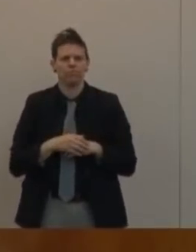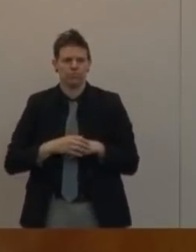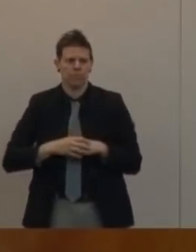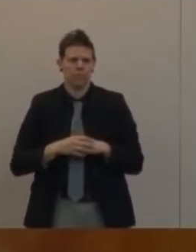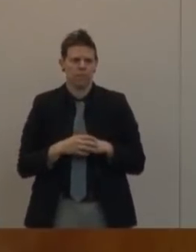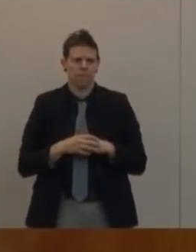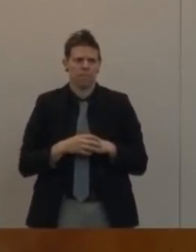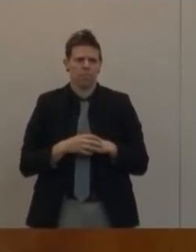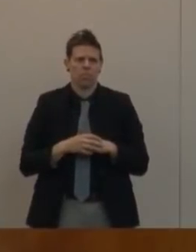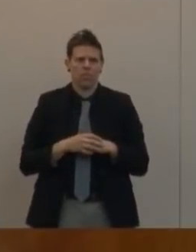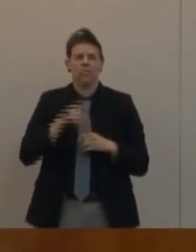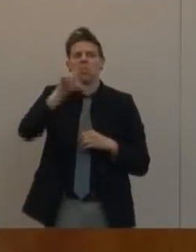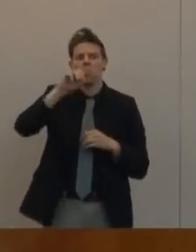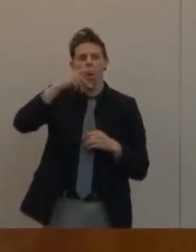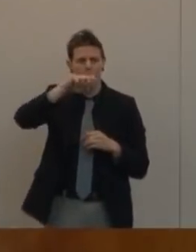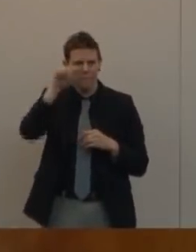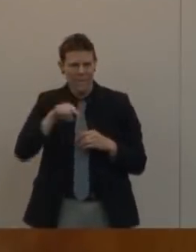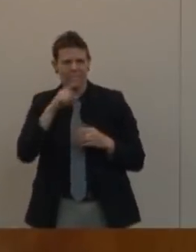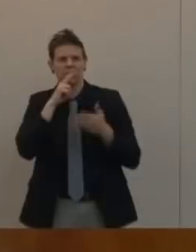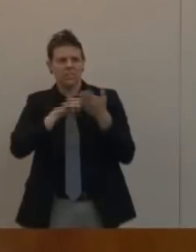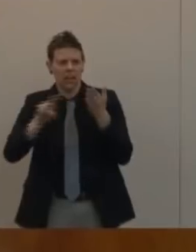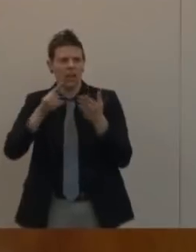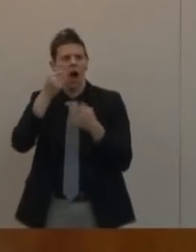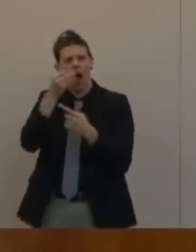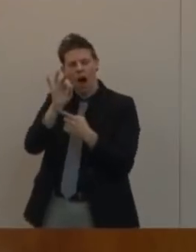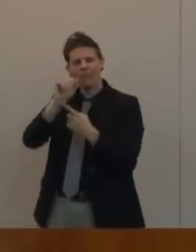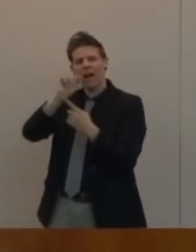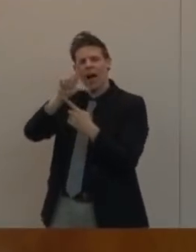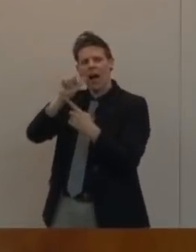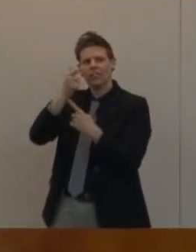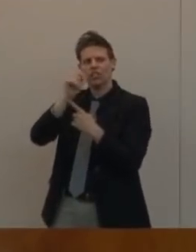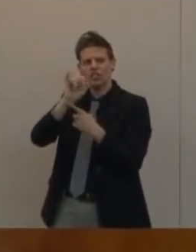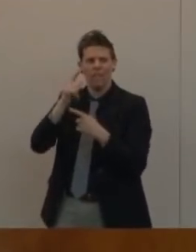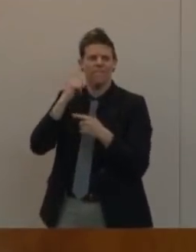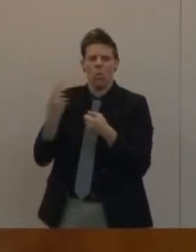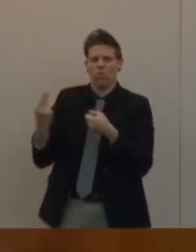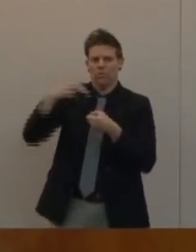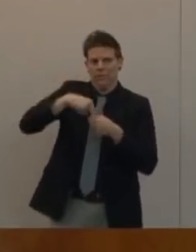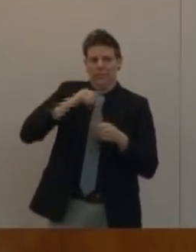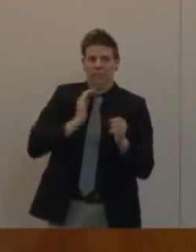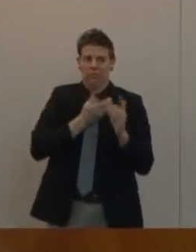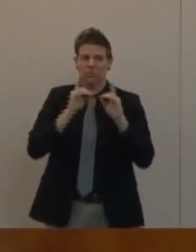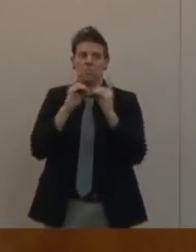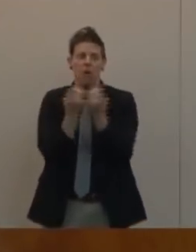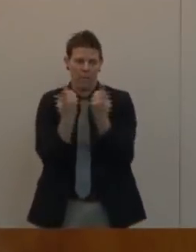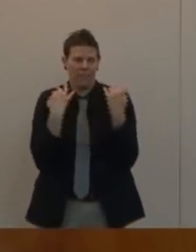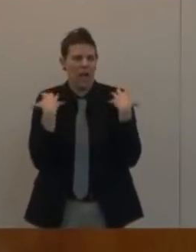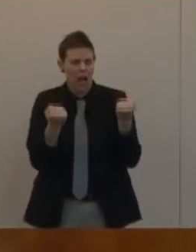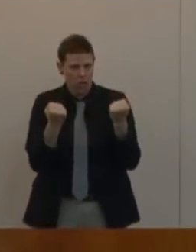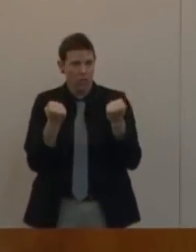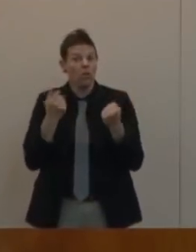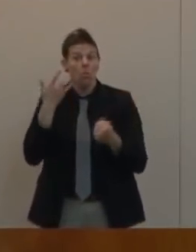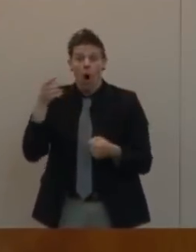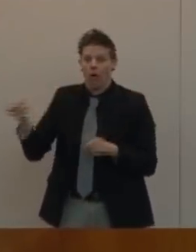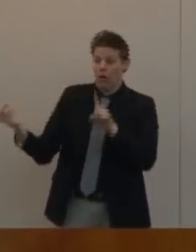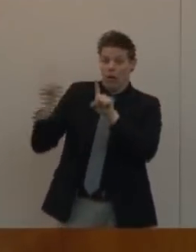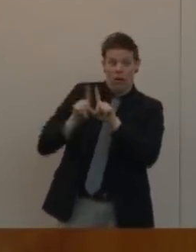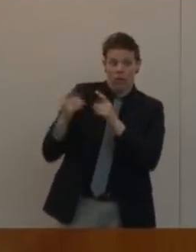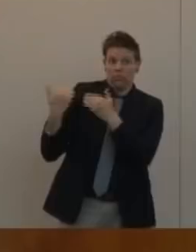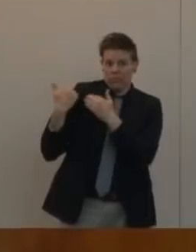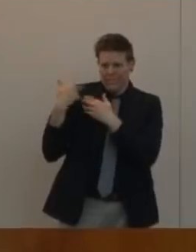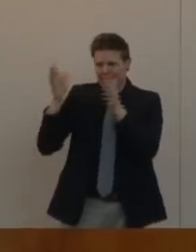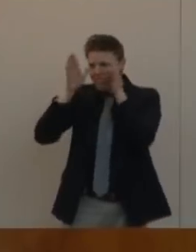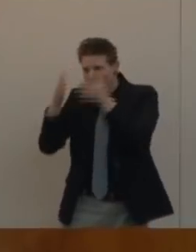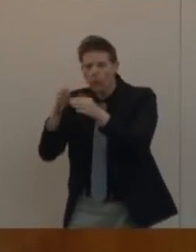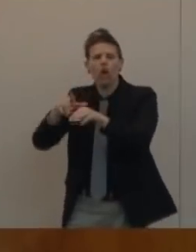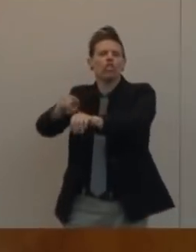Lopez, Secretary of Aging, for joining the Department of Health and taking on responsibility for our long-term care facilities. She's